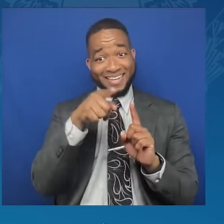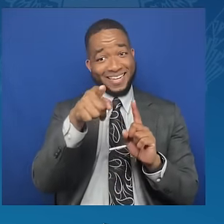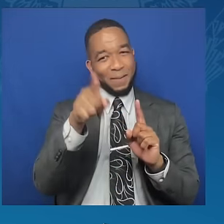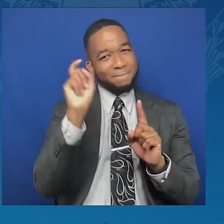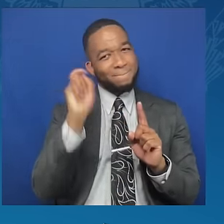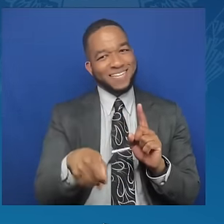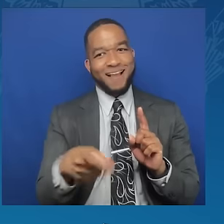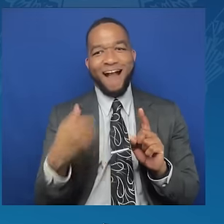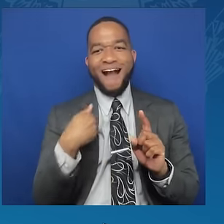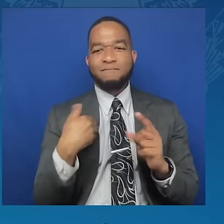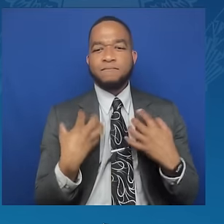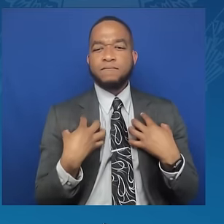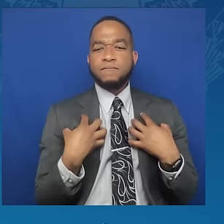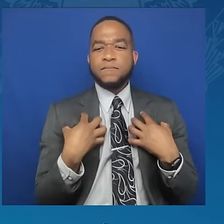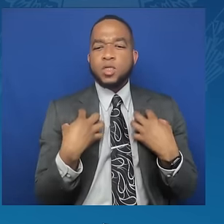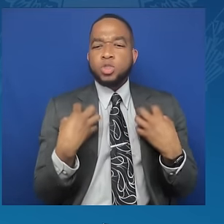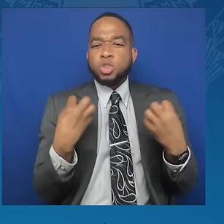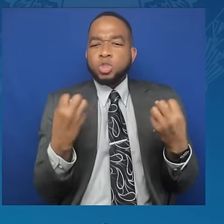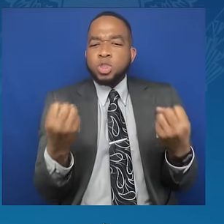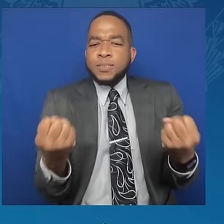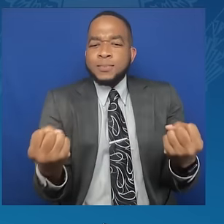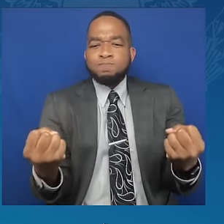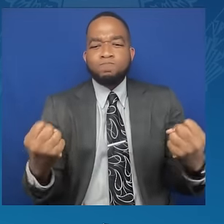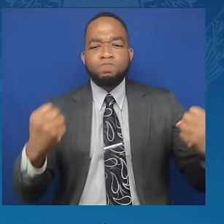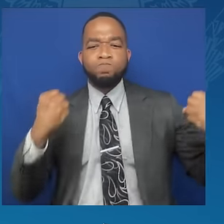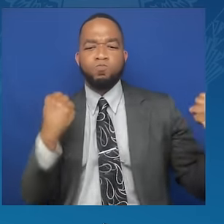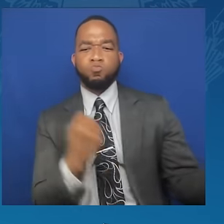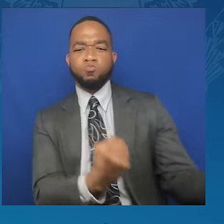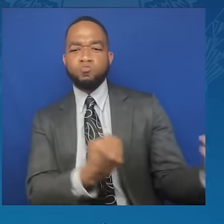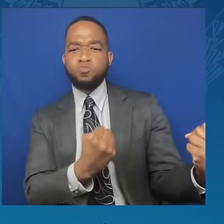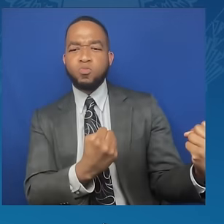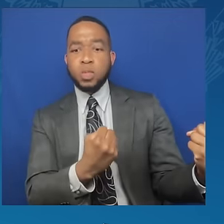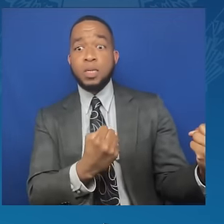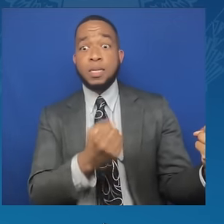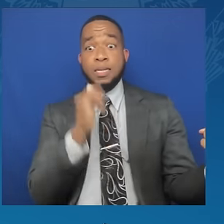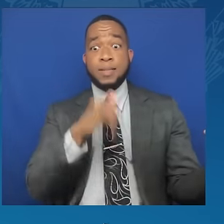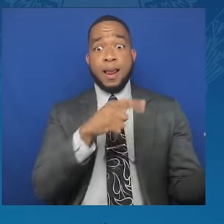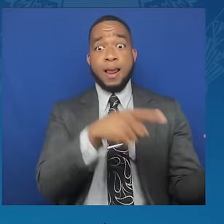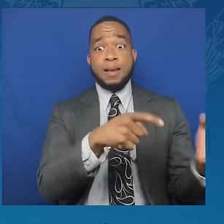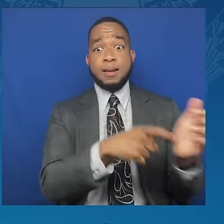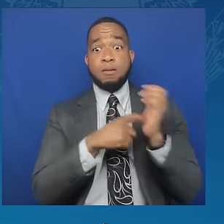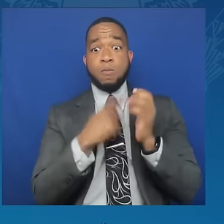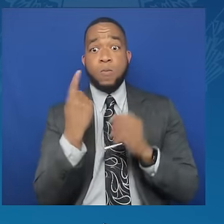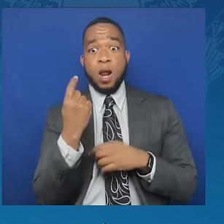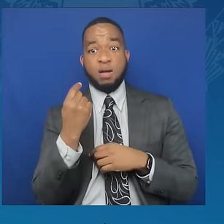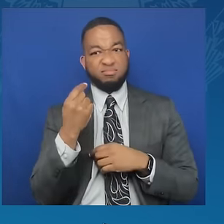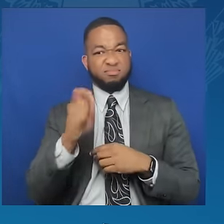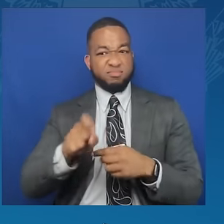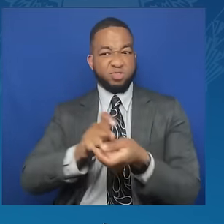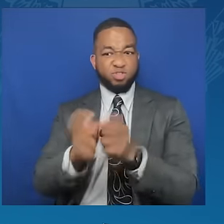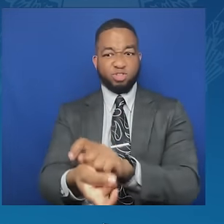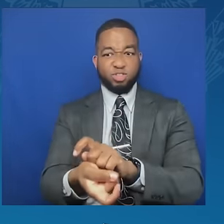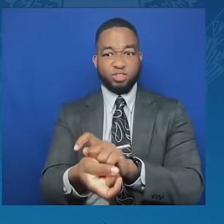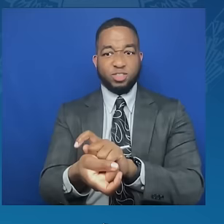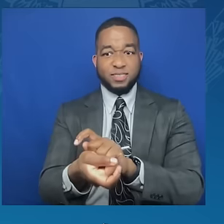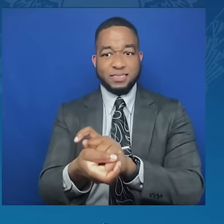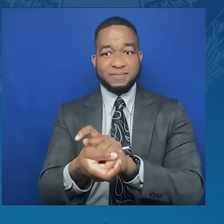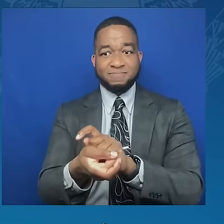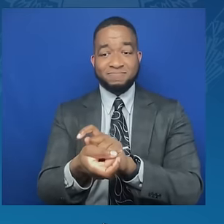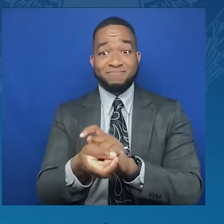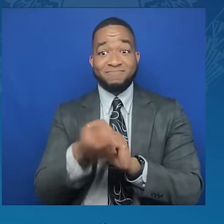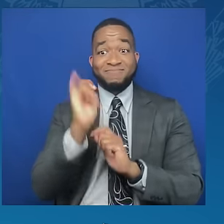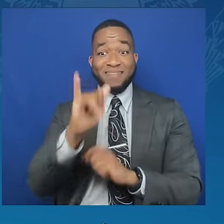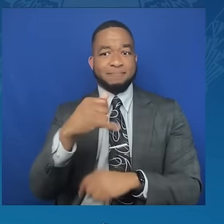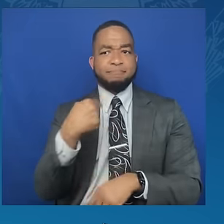to bring about a change. And I'm not just talking about the leaders. we as